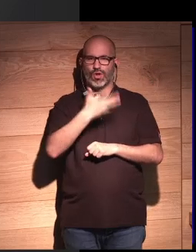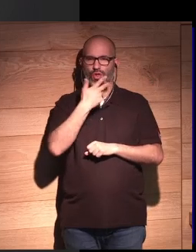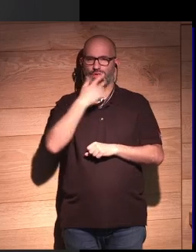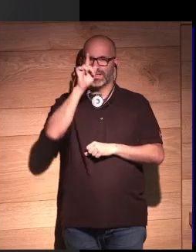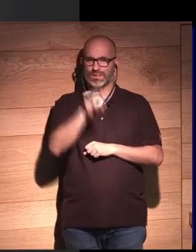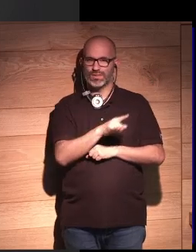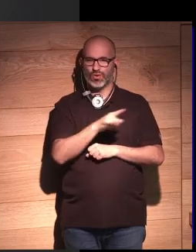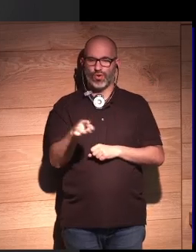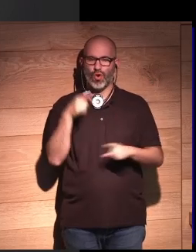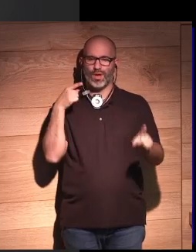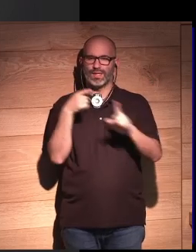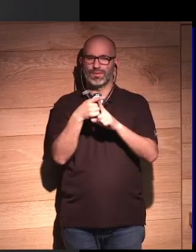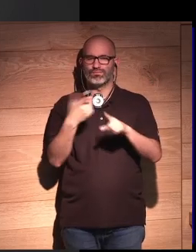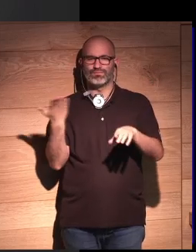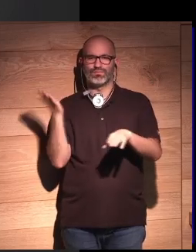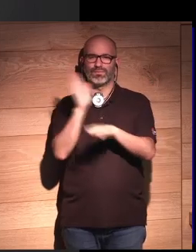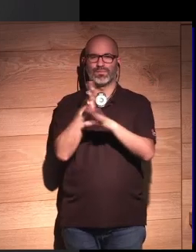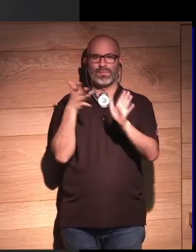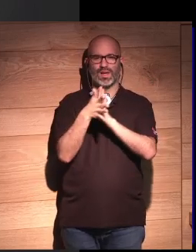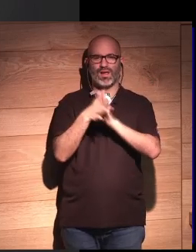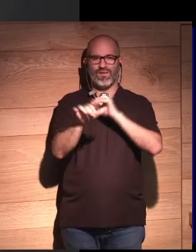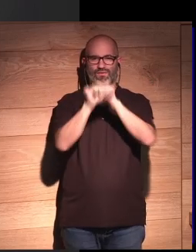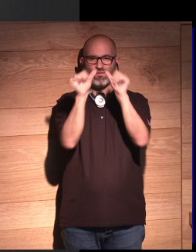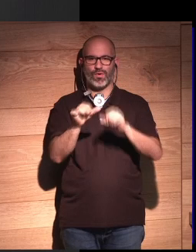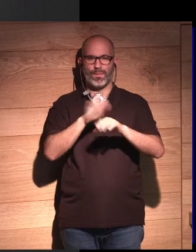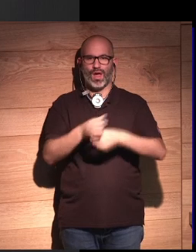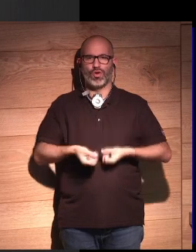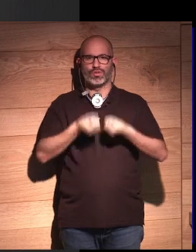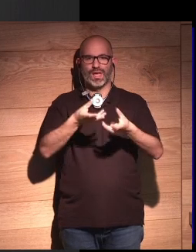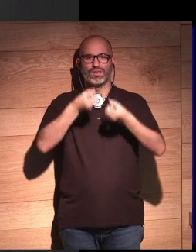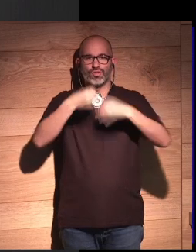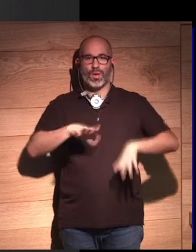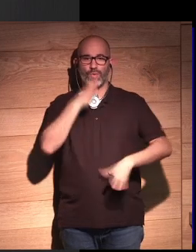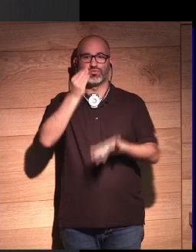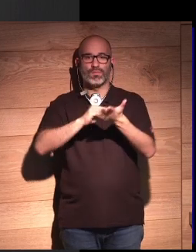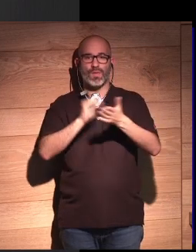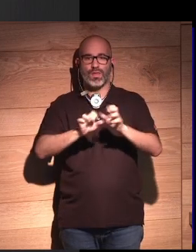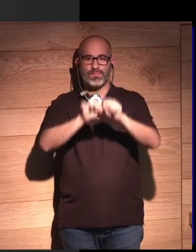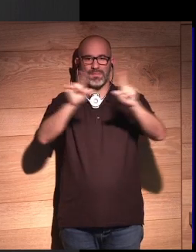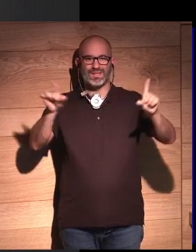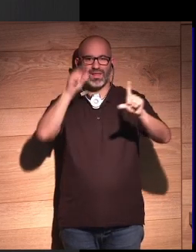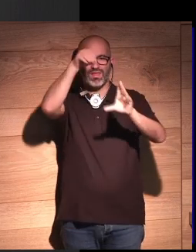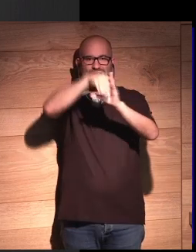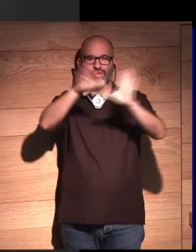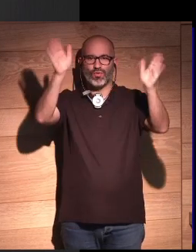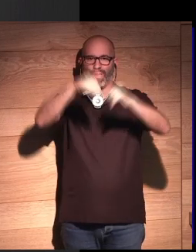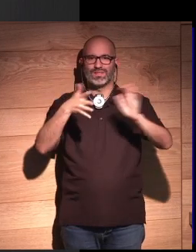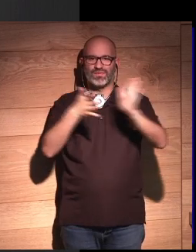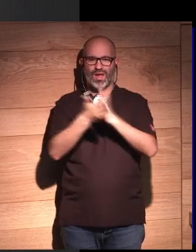of telling stories that were off the screen and that followed the body or